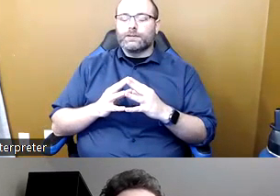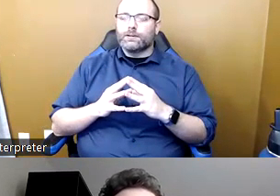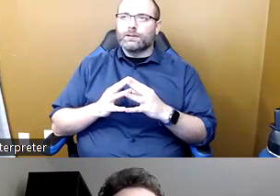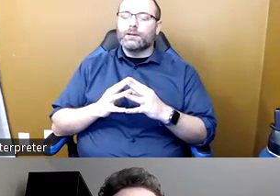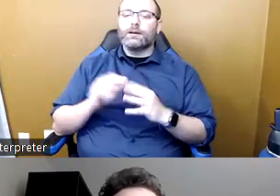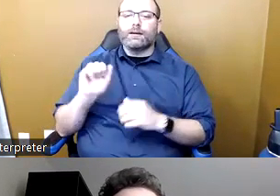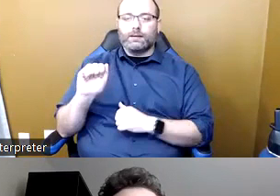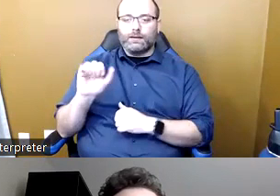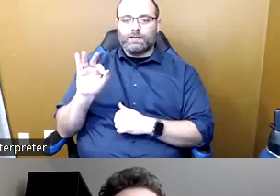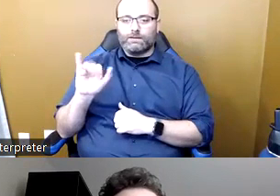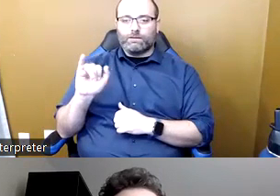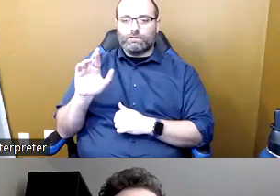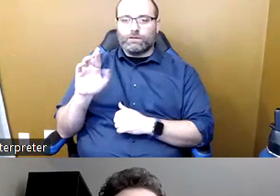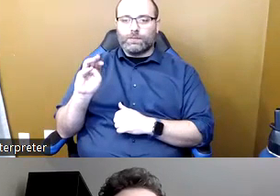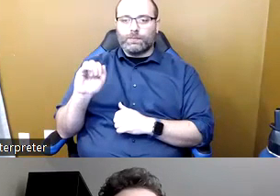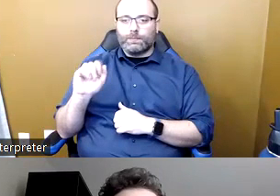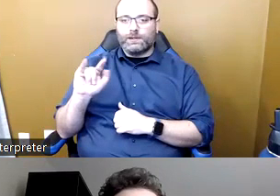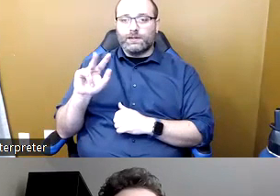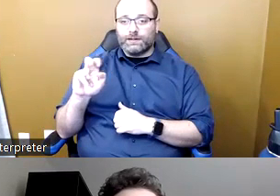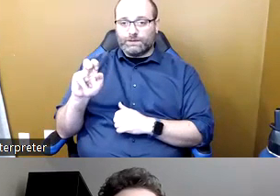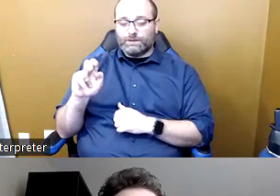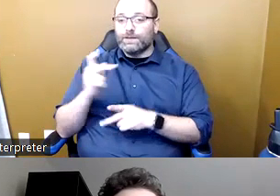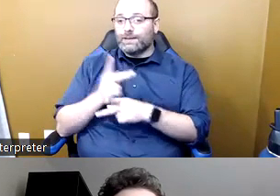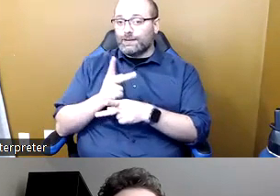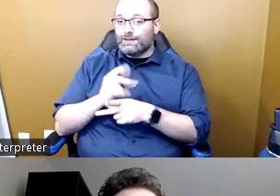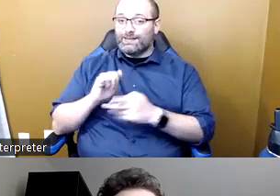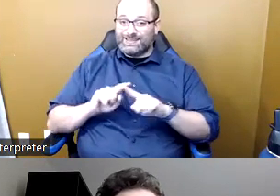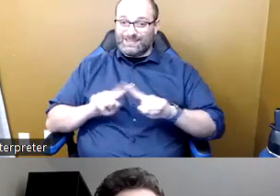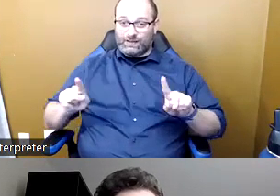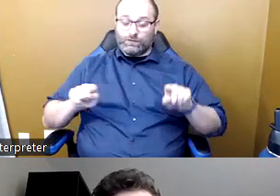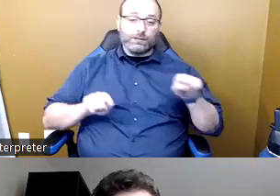affirmative care is, the difference between something that is very,